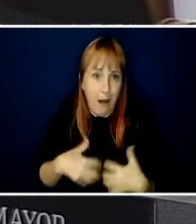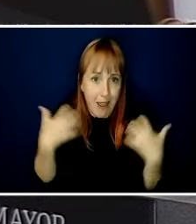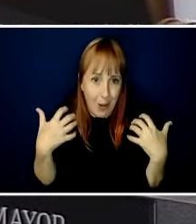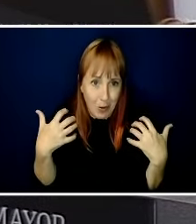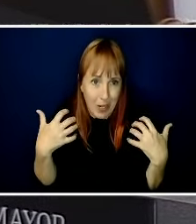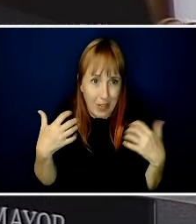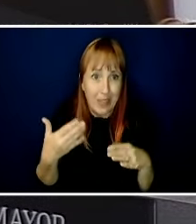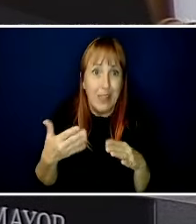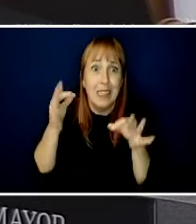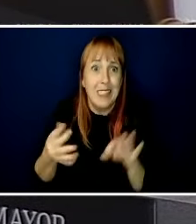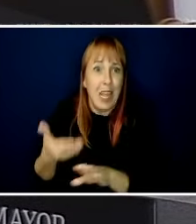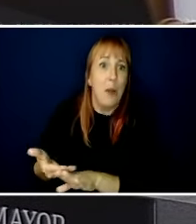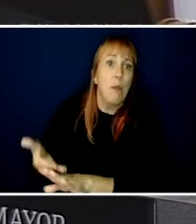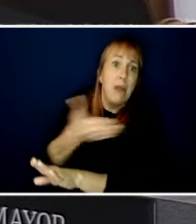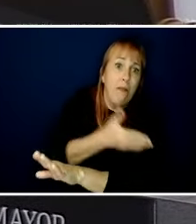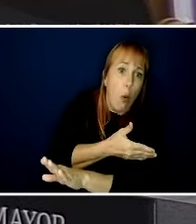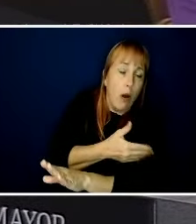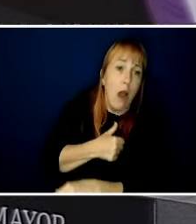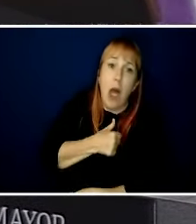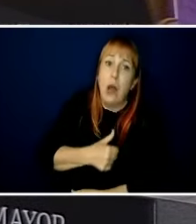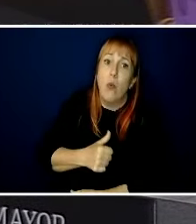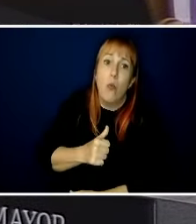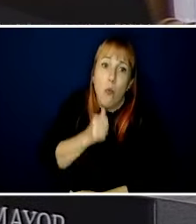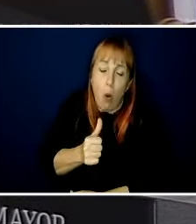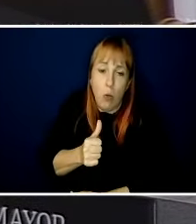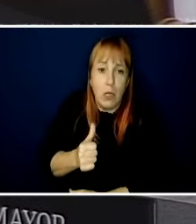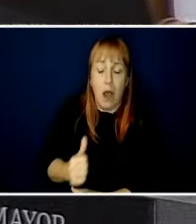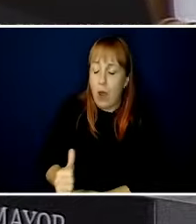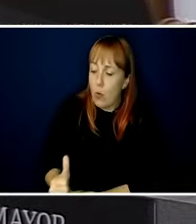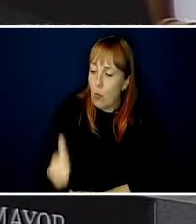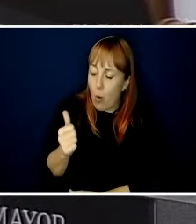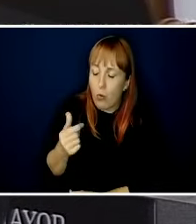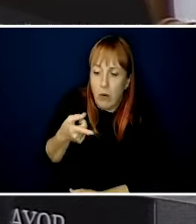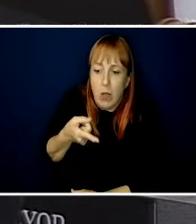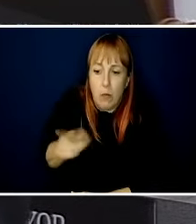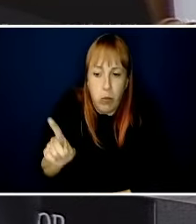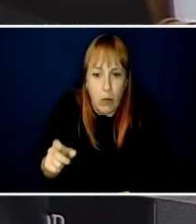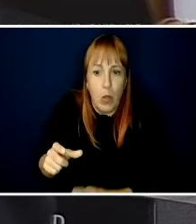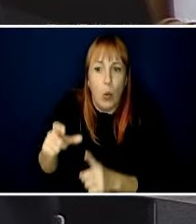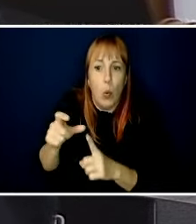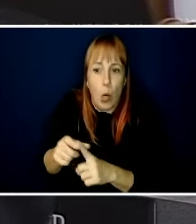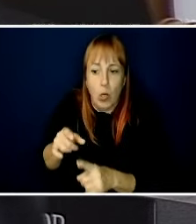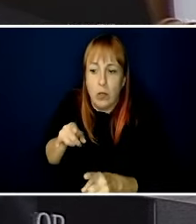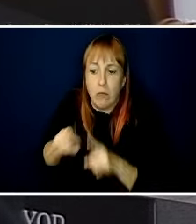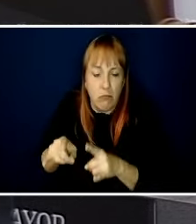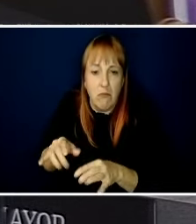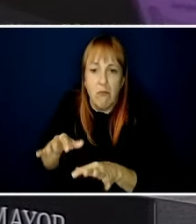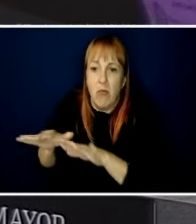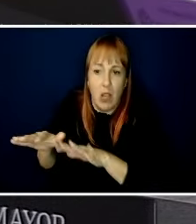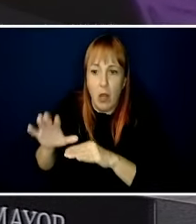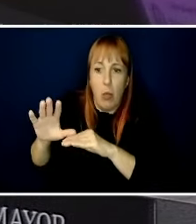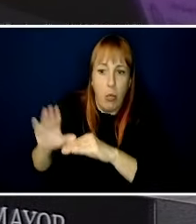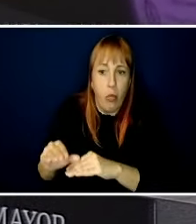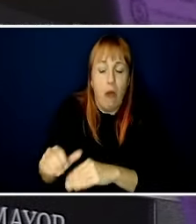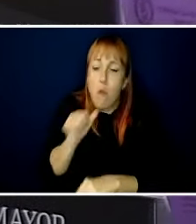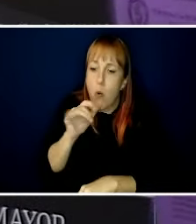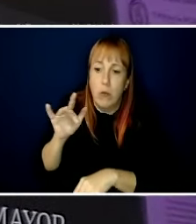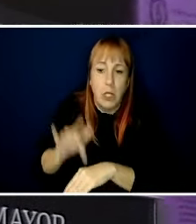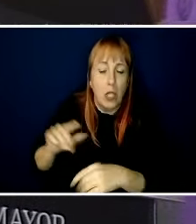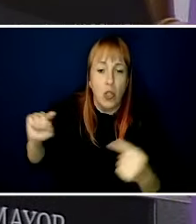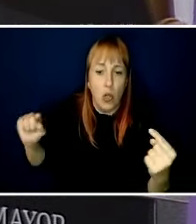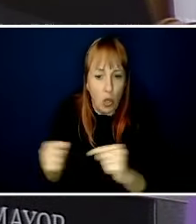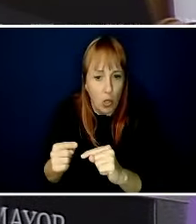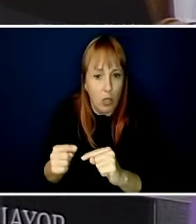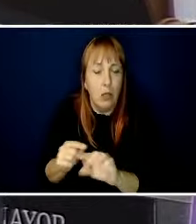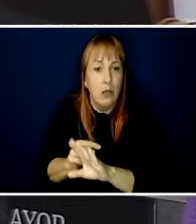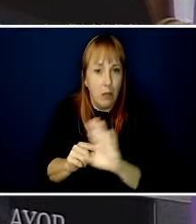of time, I won't call you names. I won't put you down. I won't touch you in anger. And to help us to remember, it's